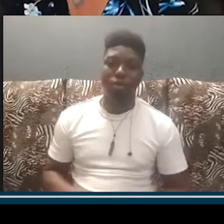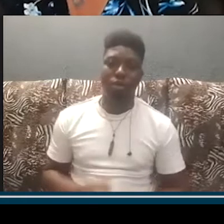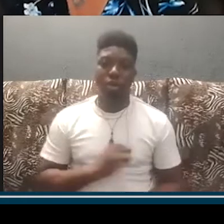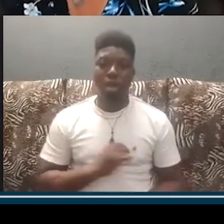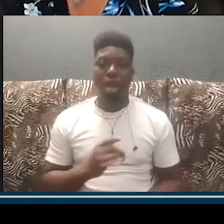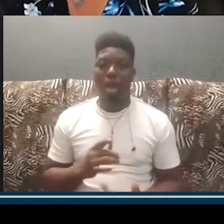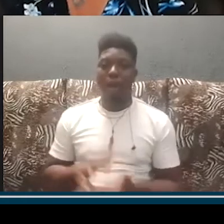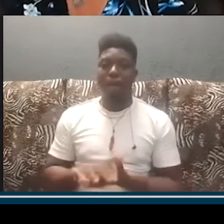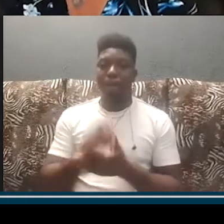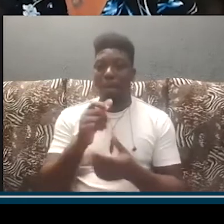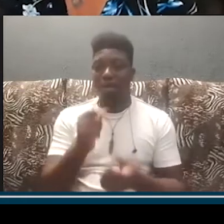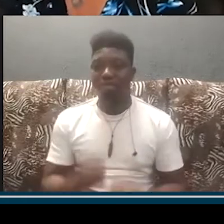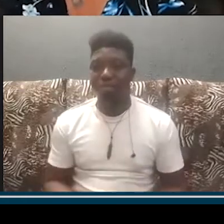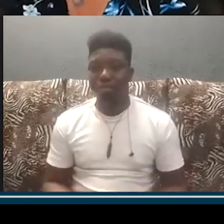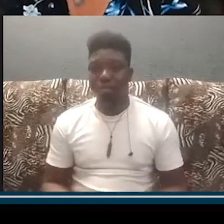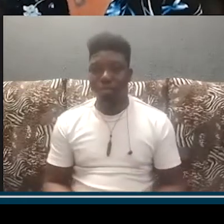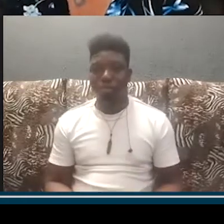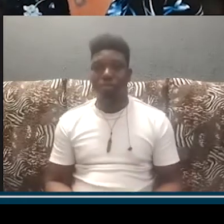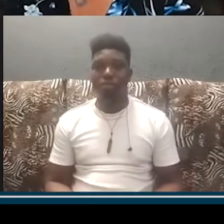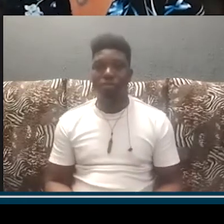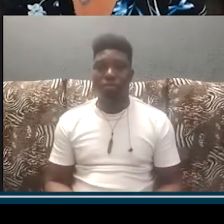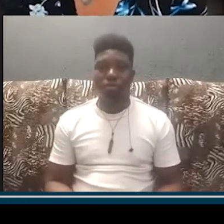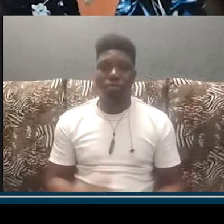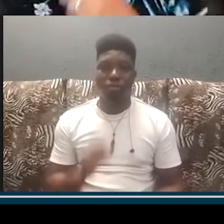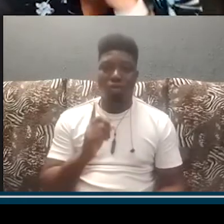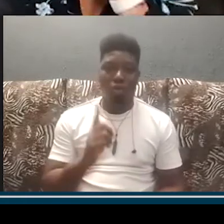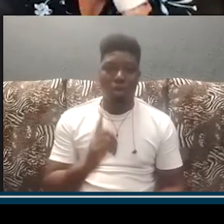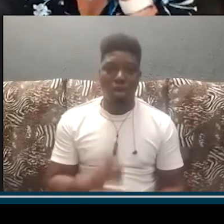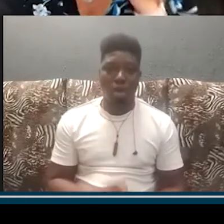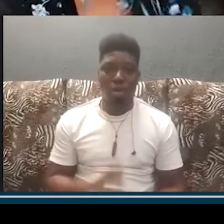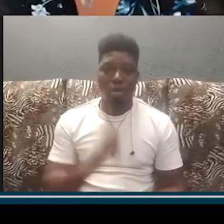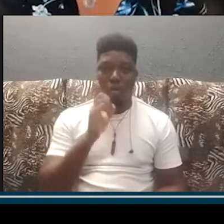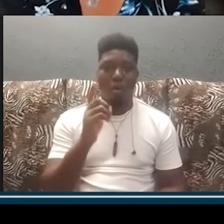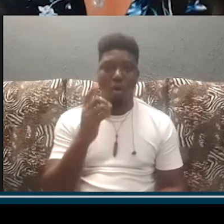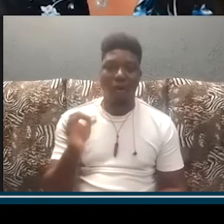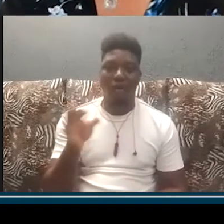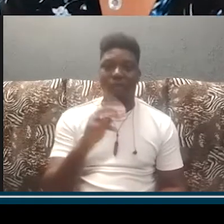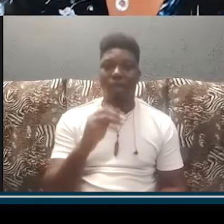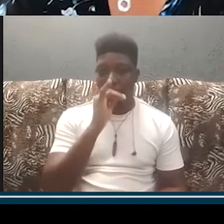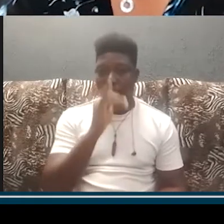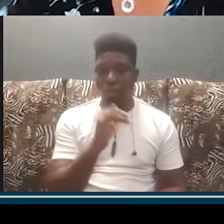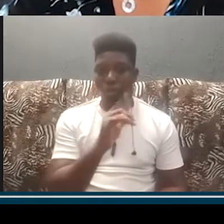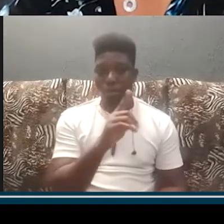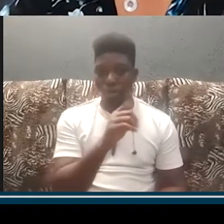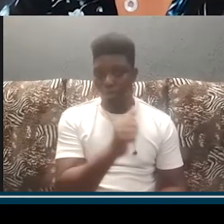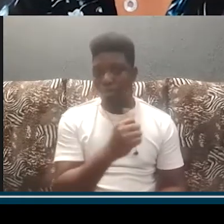states, where one of them is disabled and the other one is